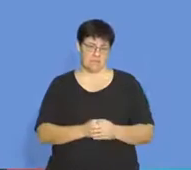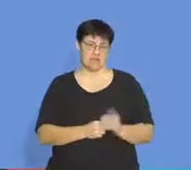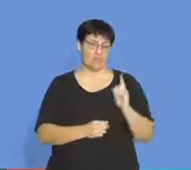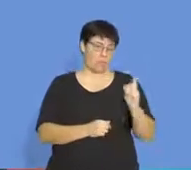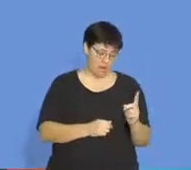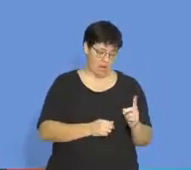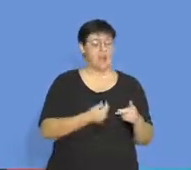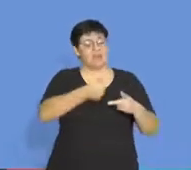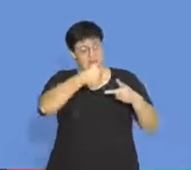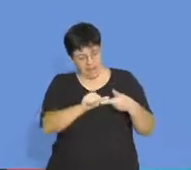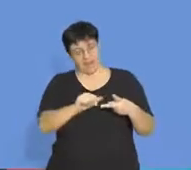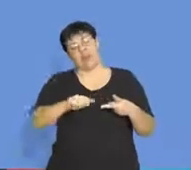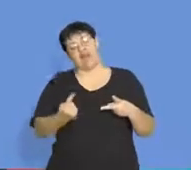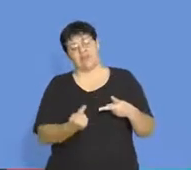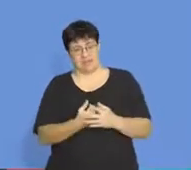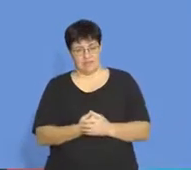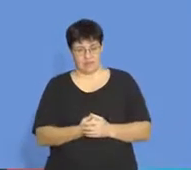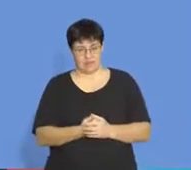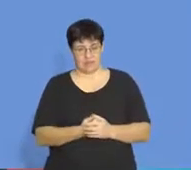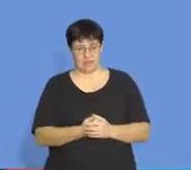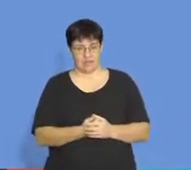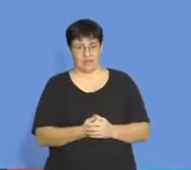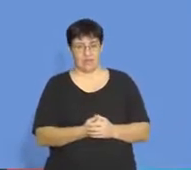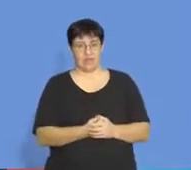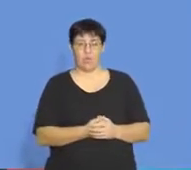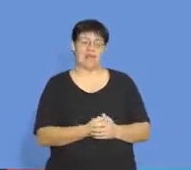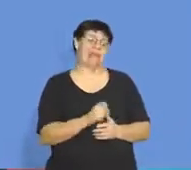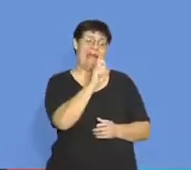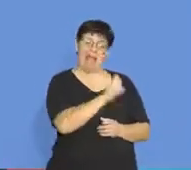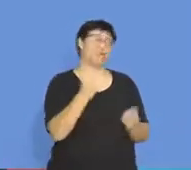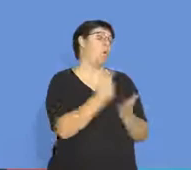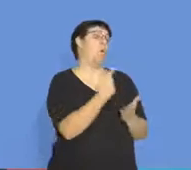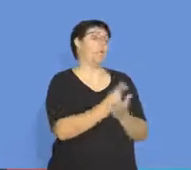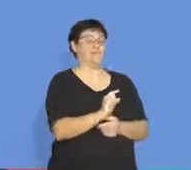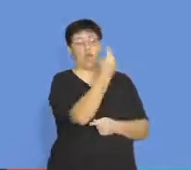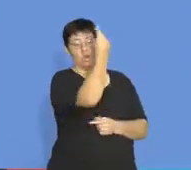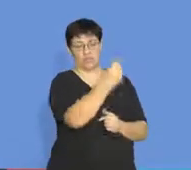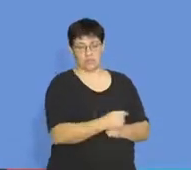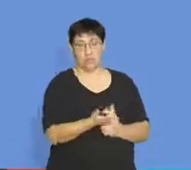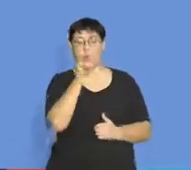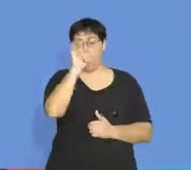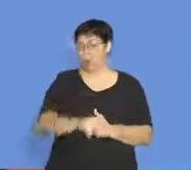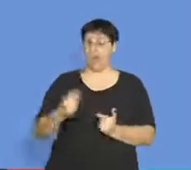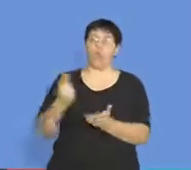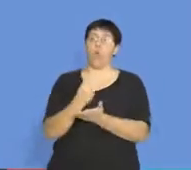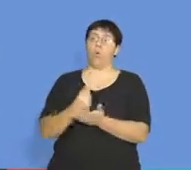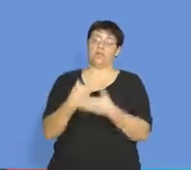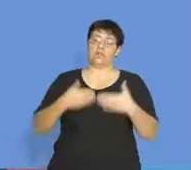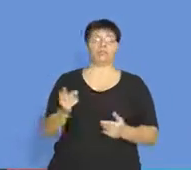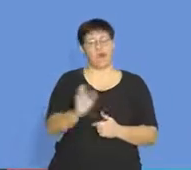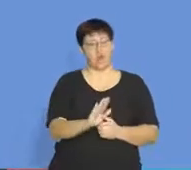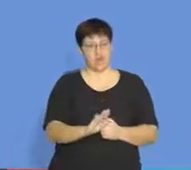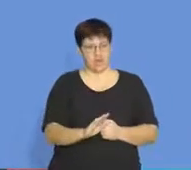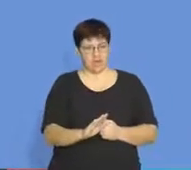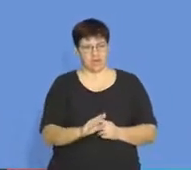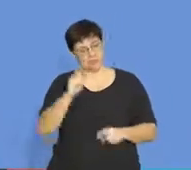the one after the other. You don't need to then start with x at all times or start with y. No, it